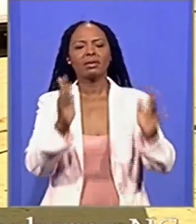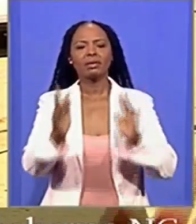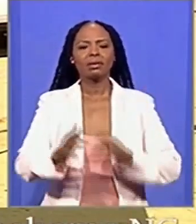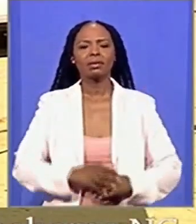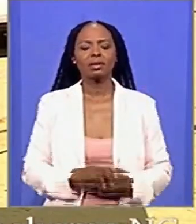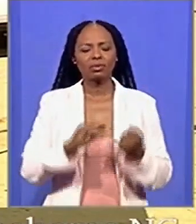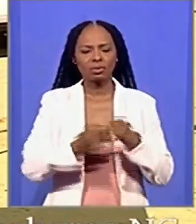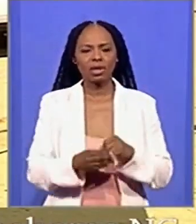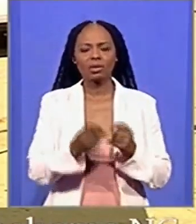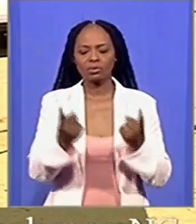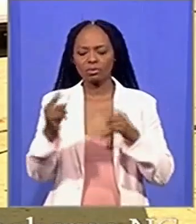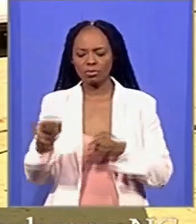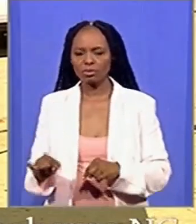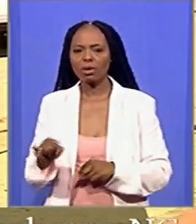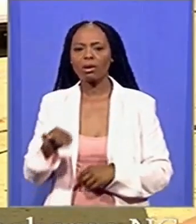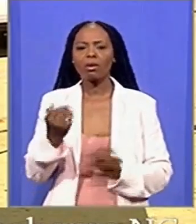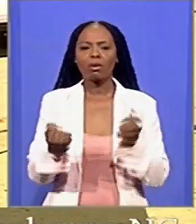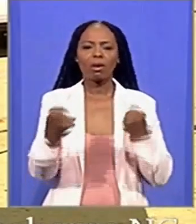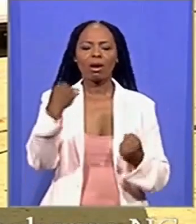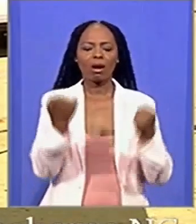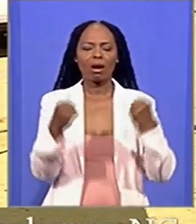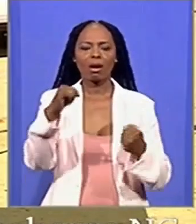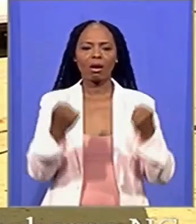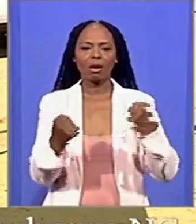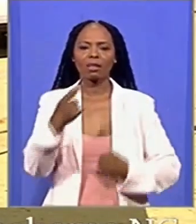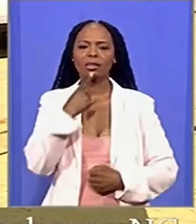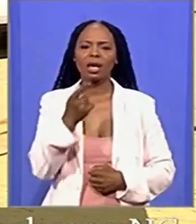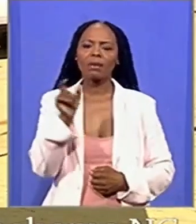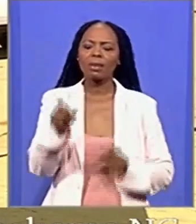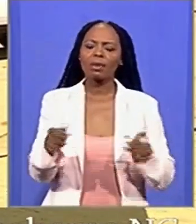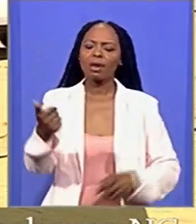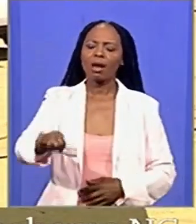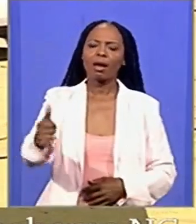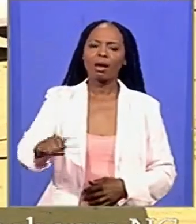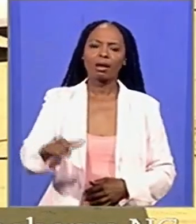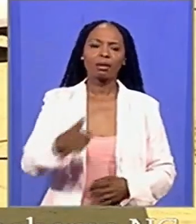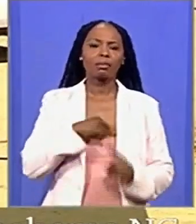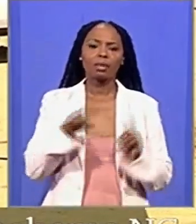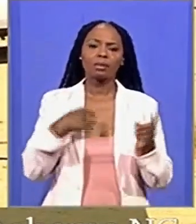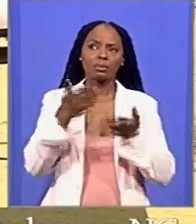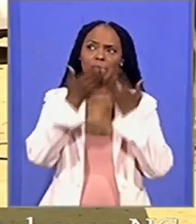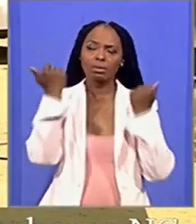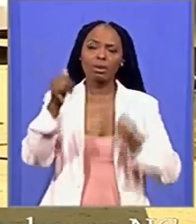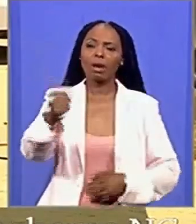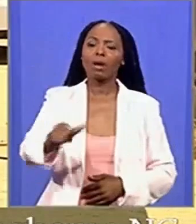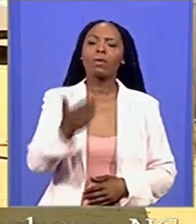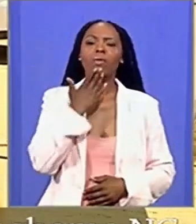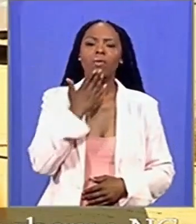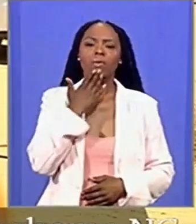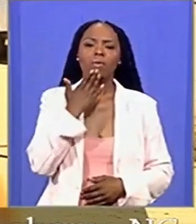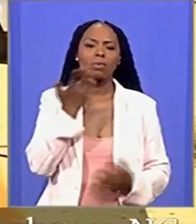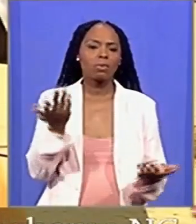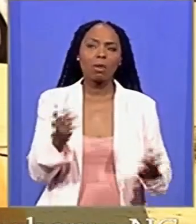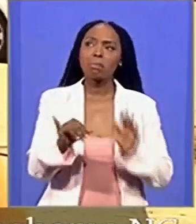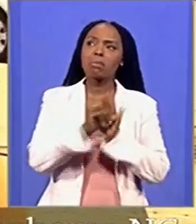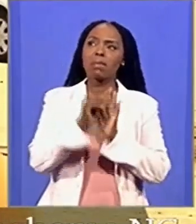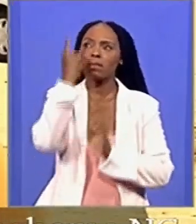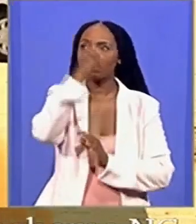gagwe tlile kwano a tlo putsisa ka batho ba bane ba haika of which gona ga re itse batho ba bane ba haika and nka se re o haikise sebane